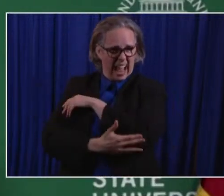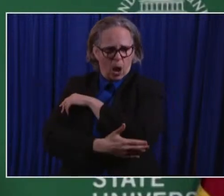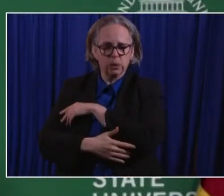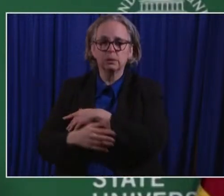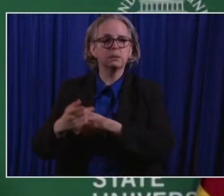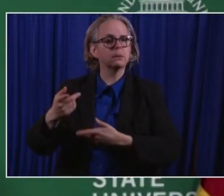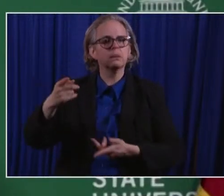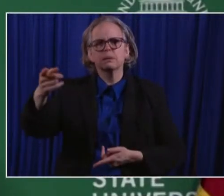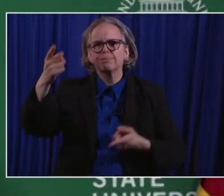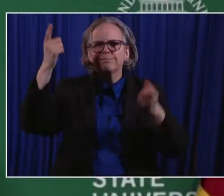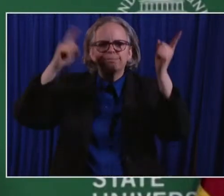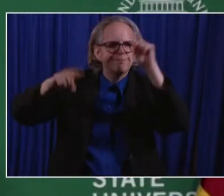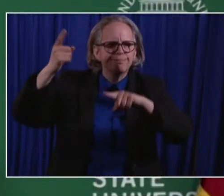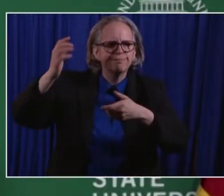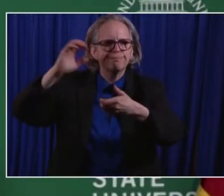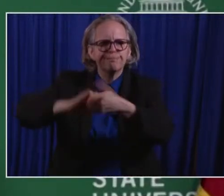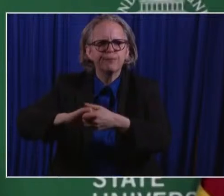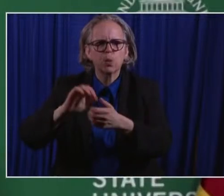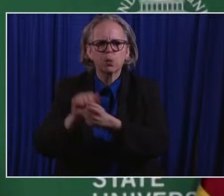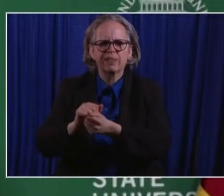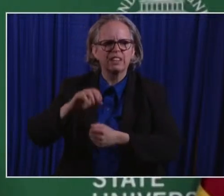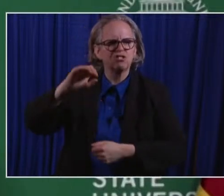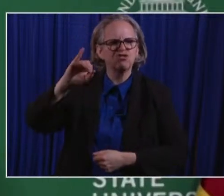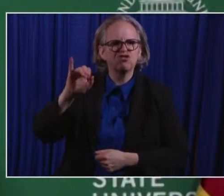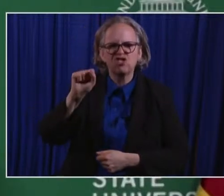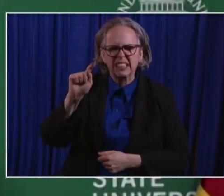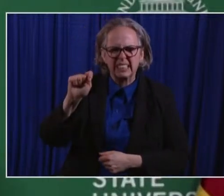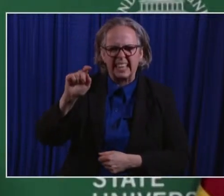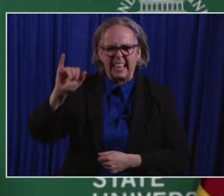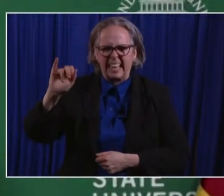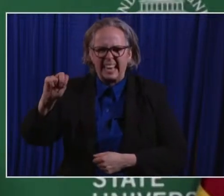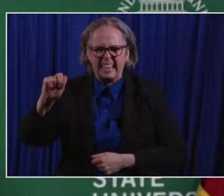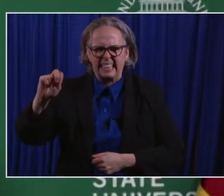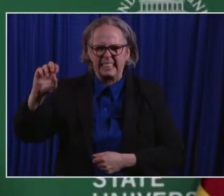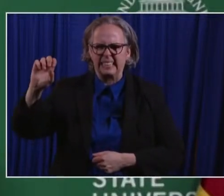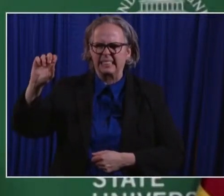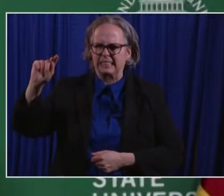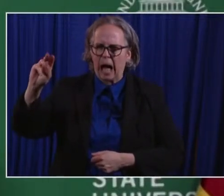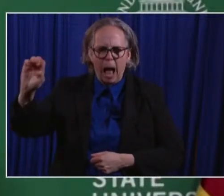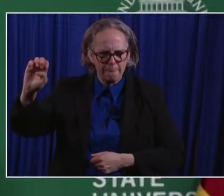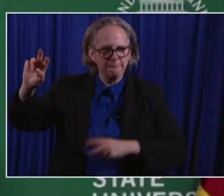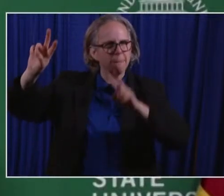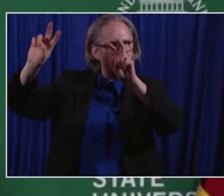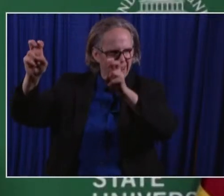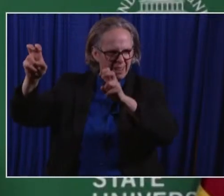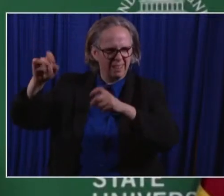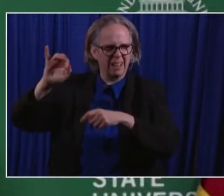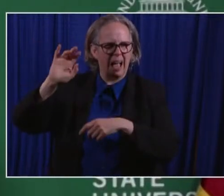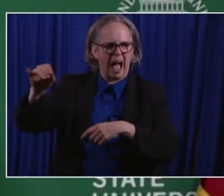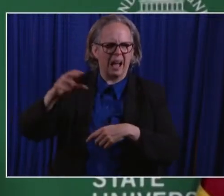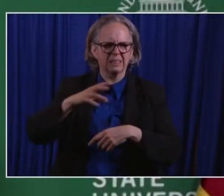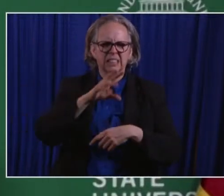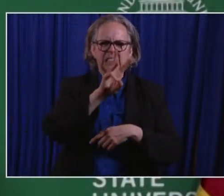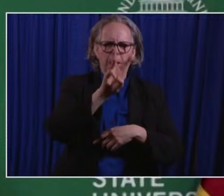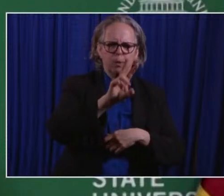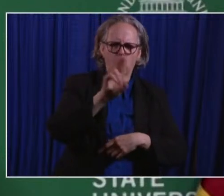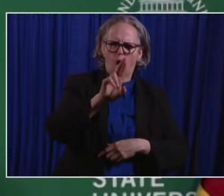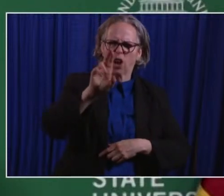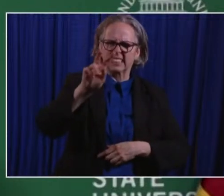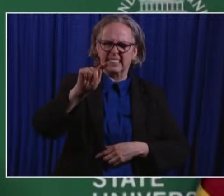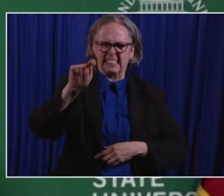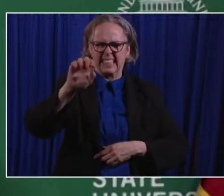resource agency, and WRTA, the local mass transit provider, to provide free